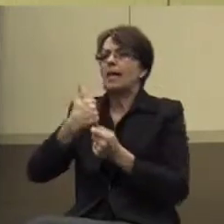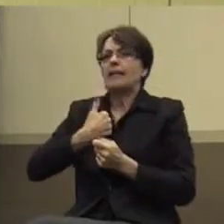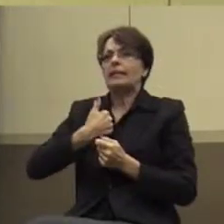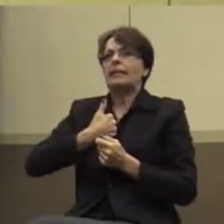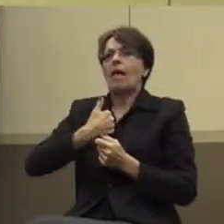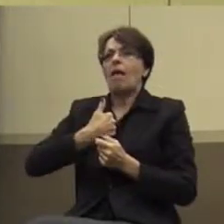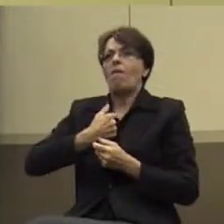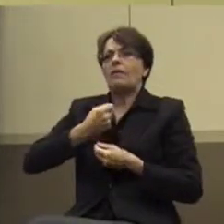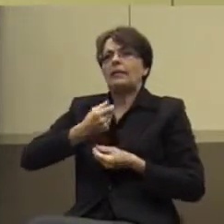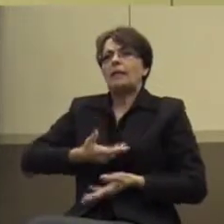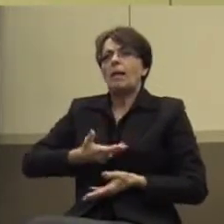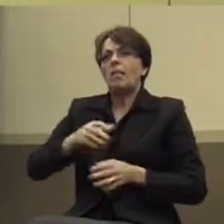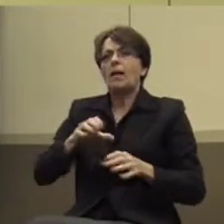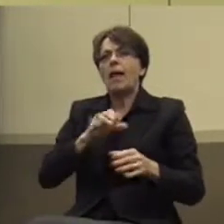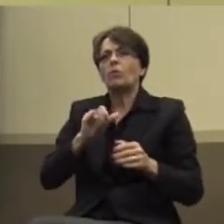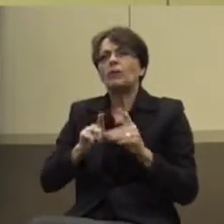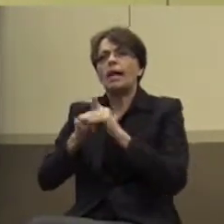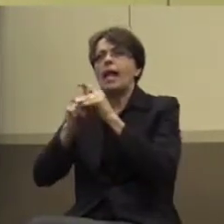all the time.